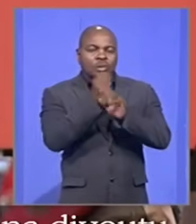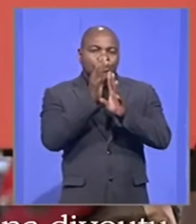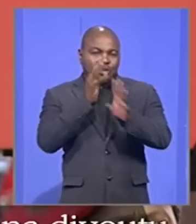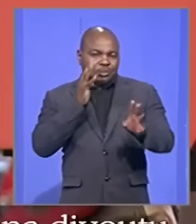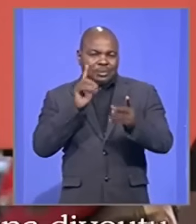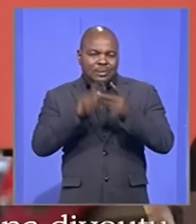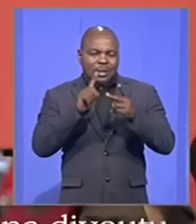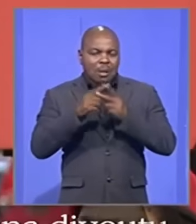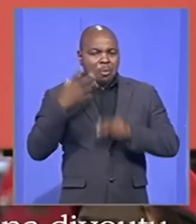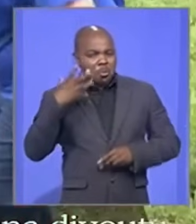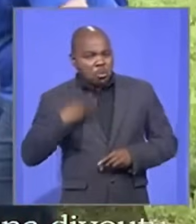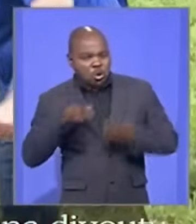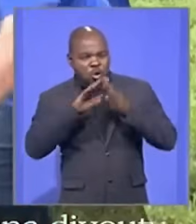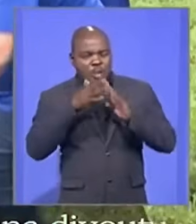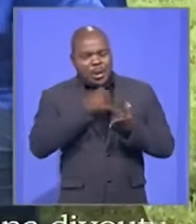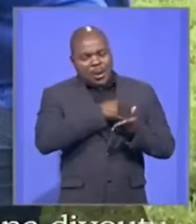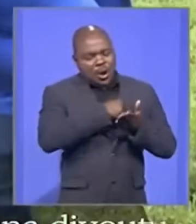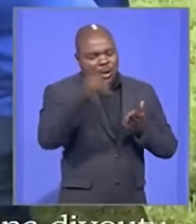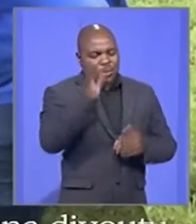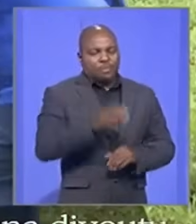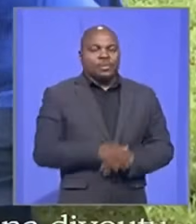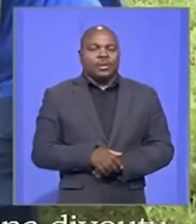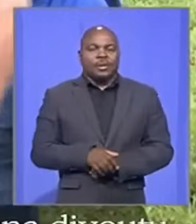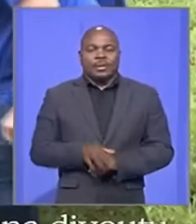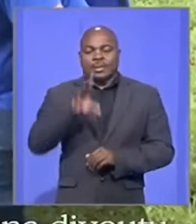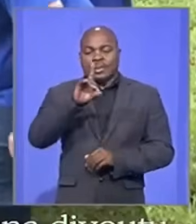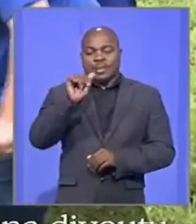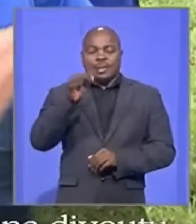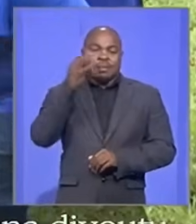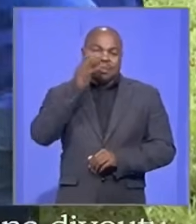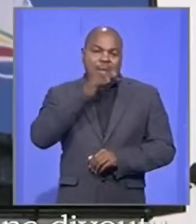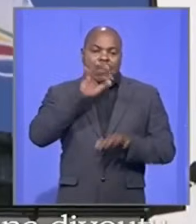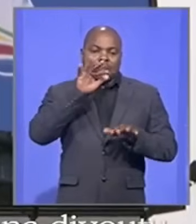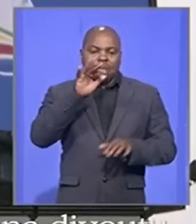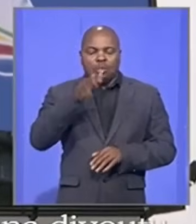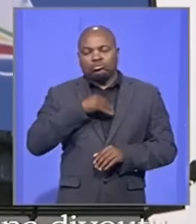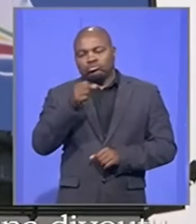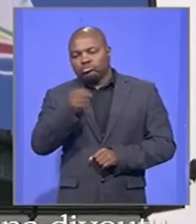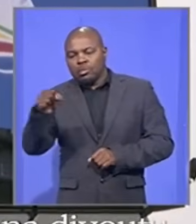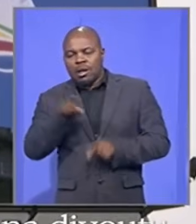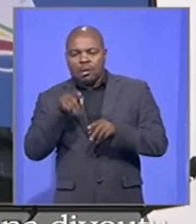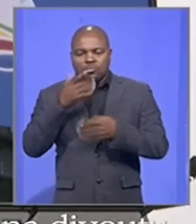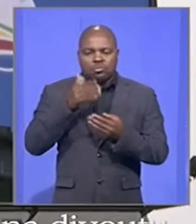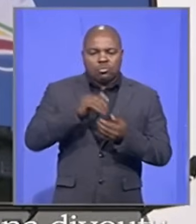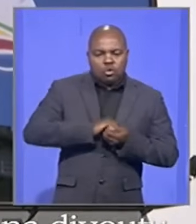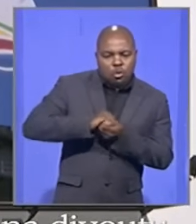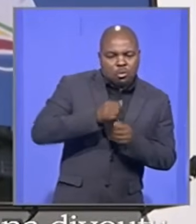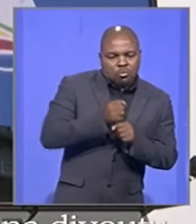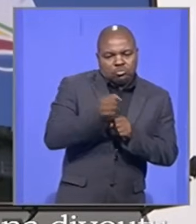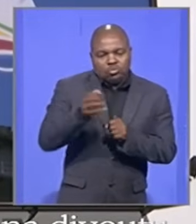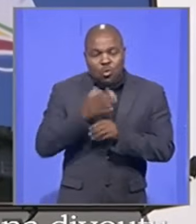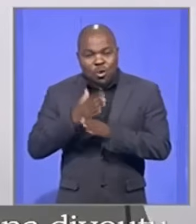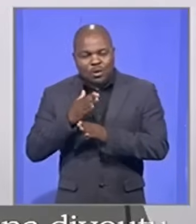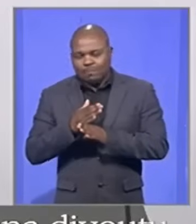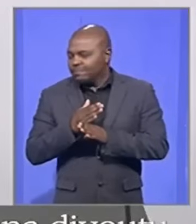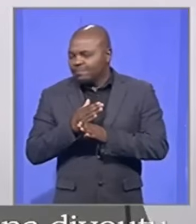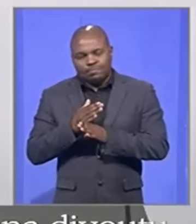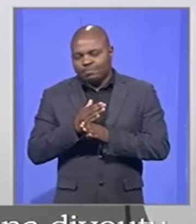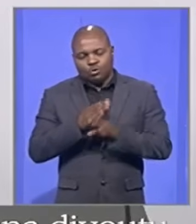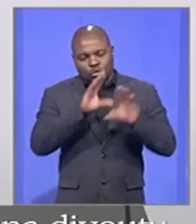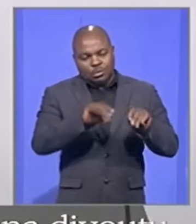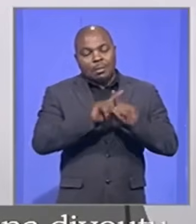poor households. DA tswela pele hore ho fediswe ho kenya batho mosebetsing ka bo comrade moo le yona e qoswang ka wetsa ntho e